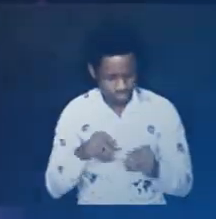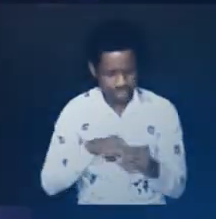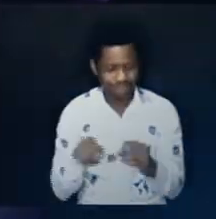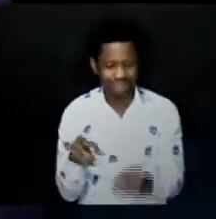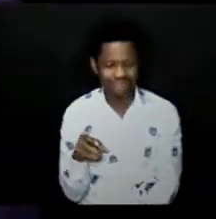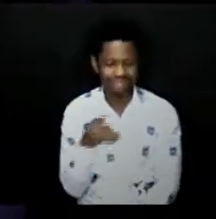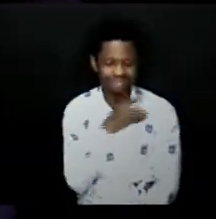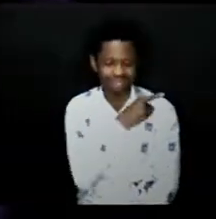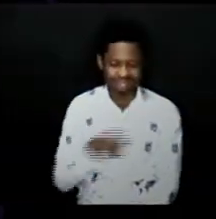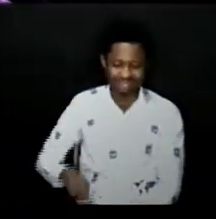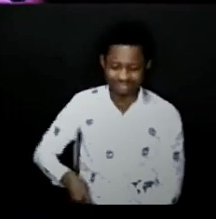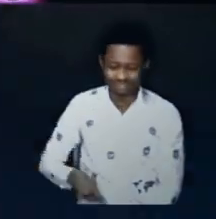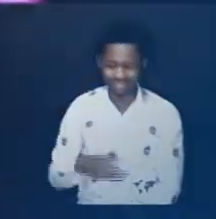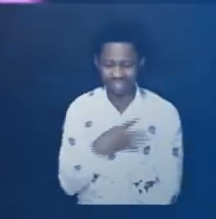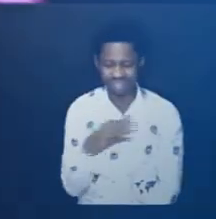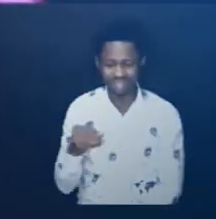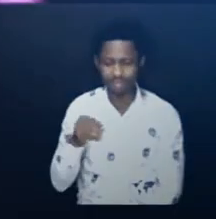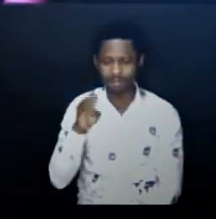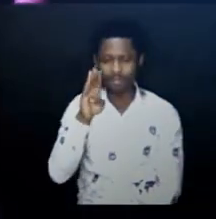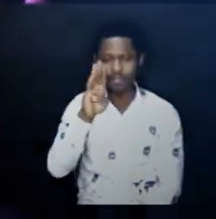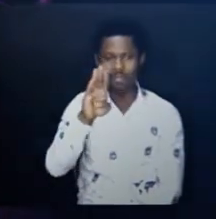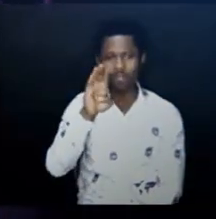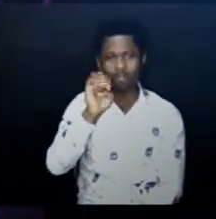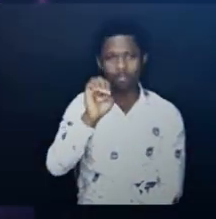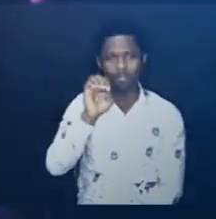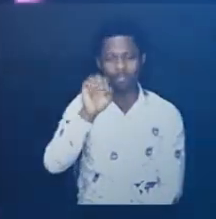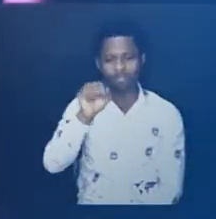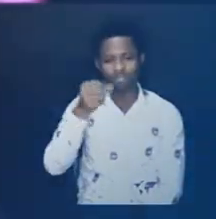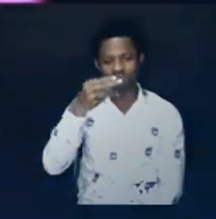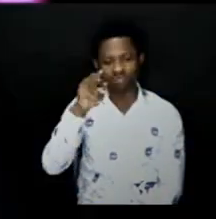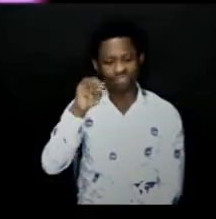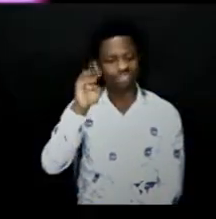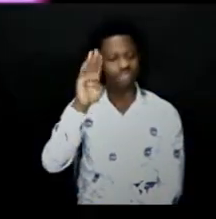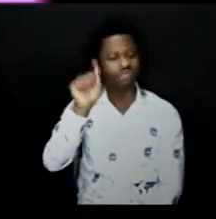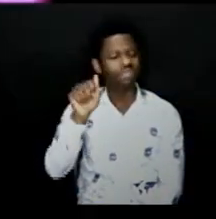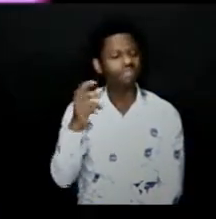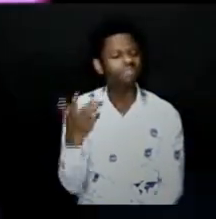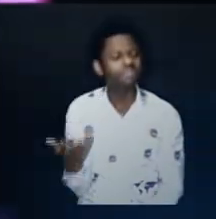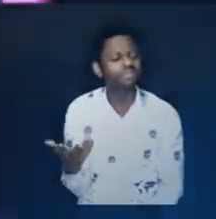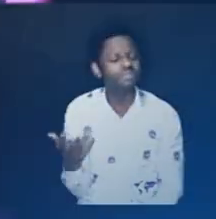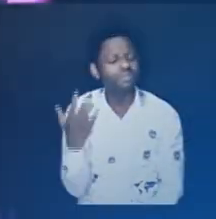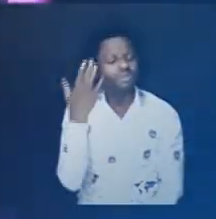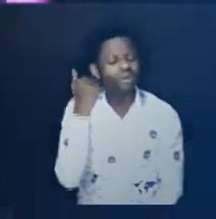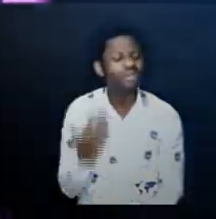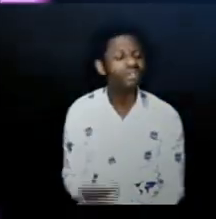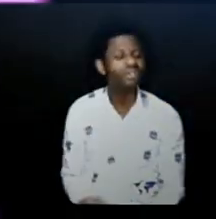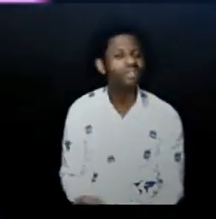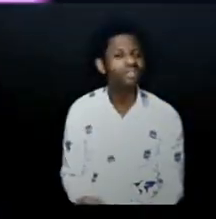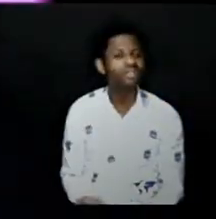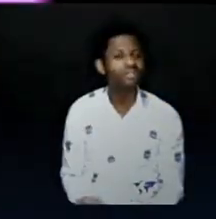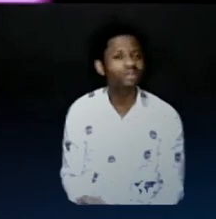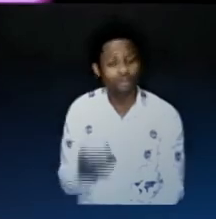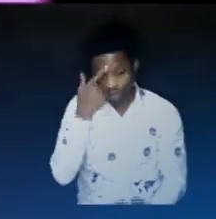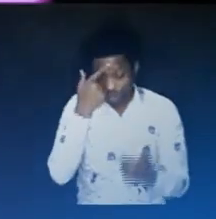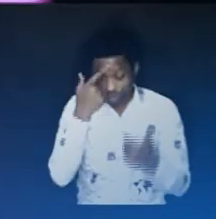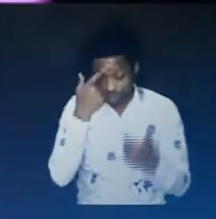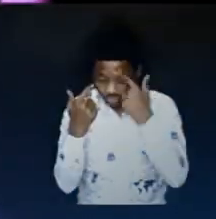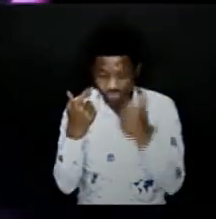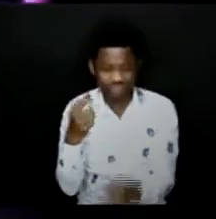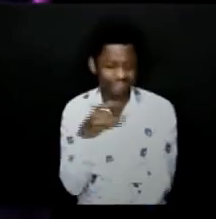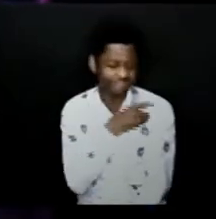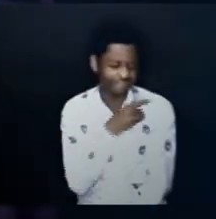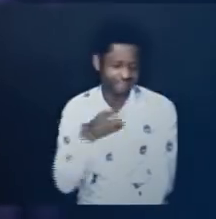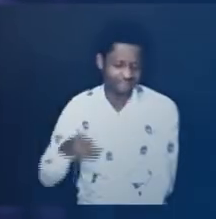Bathsheba. The reason why David saw Bathsheba's nakedness was that David was walking on the roof